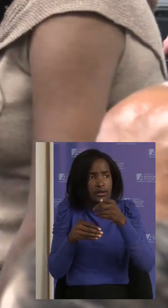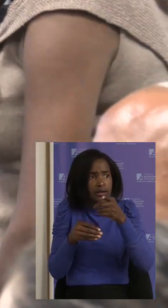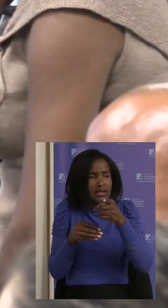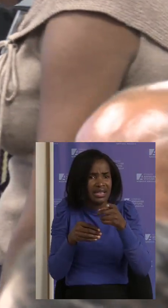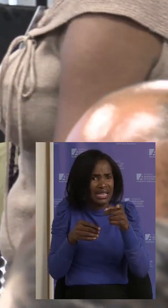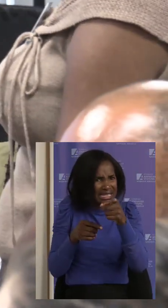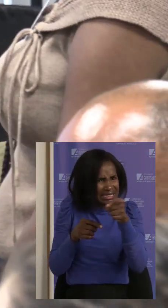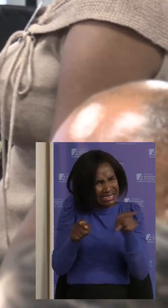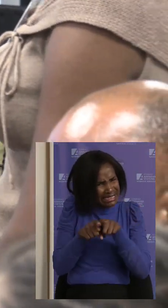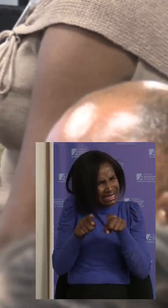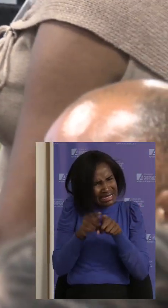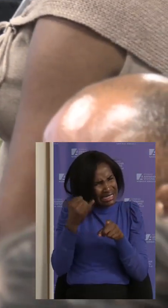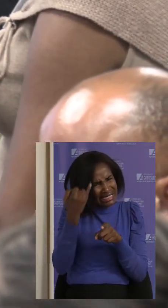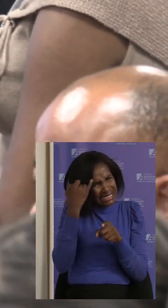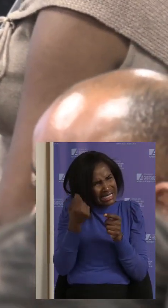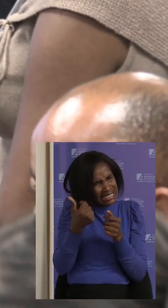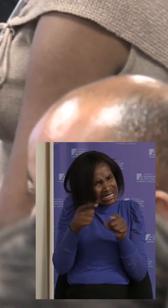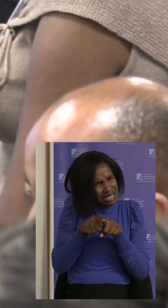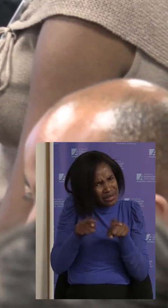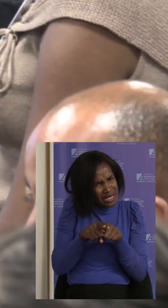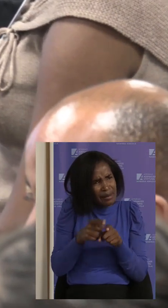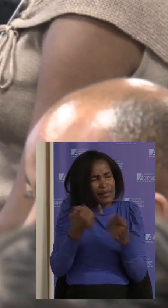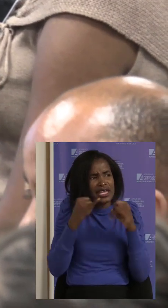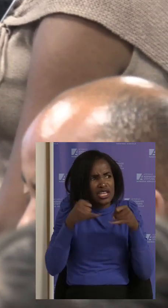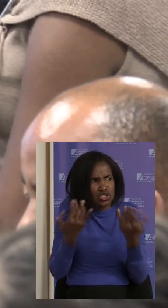the same language. Because the issue that we have here is that